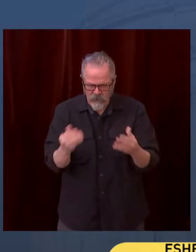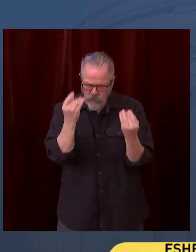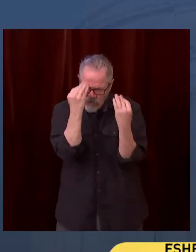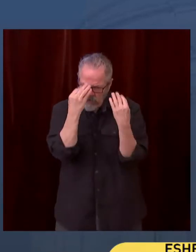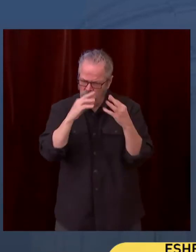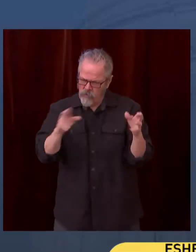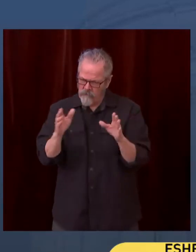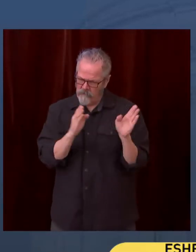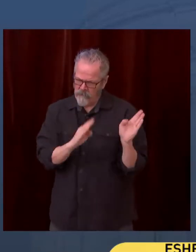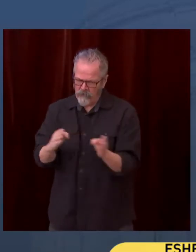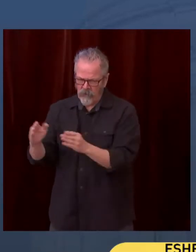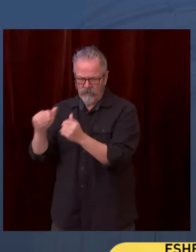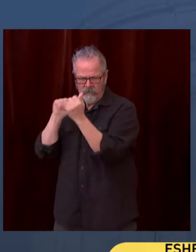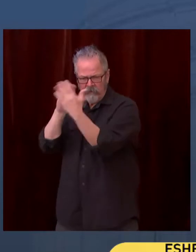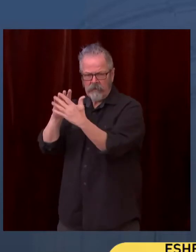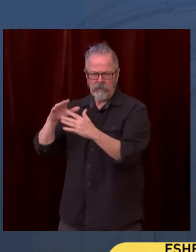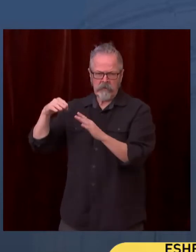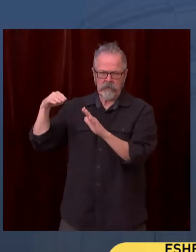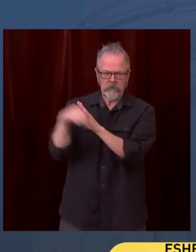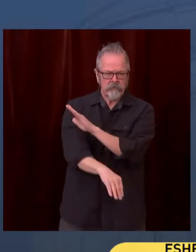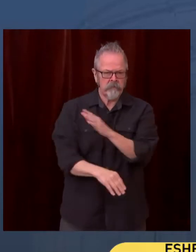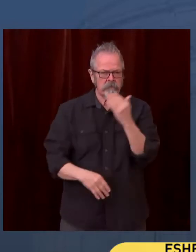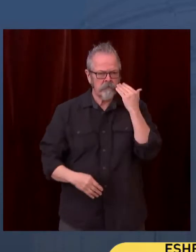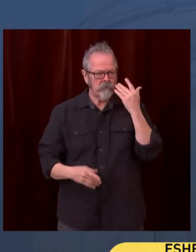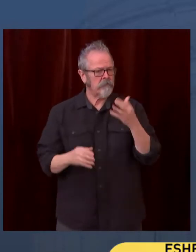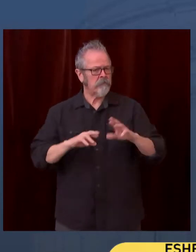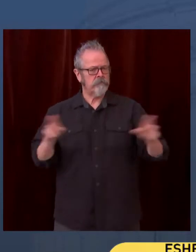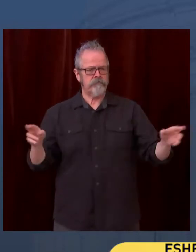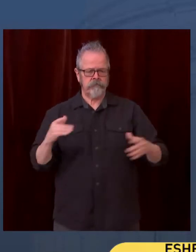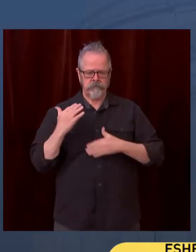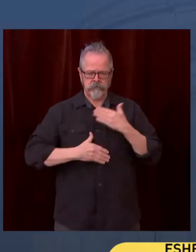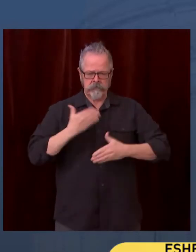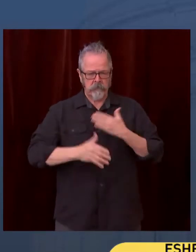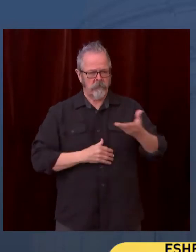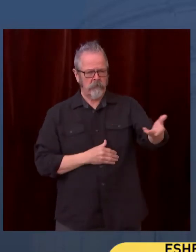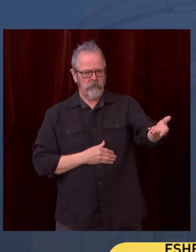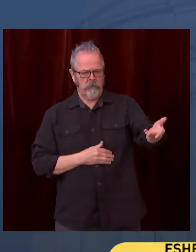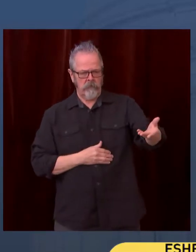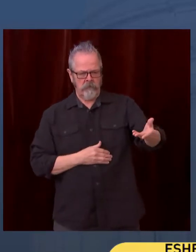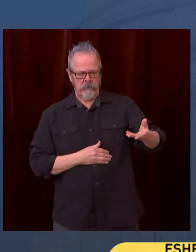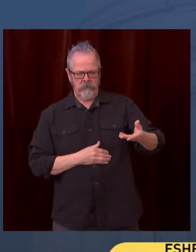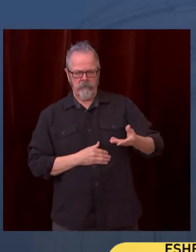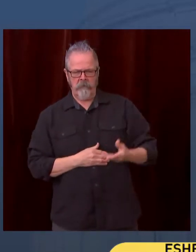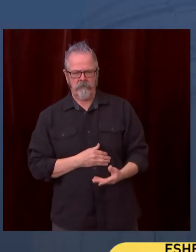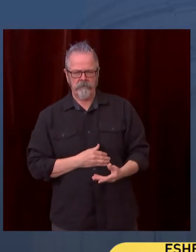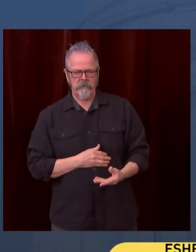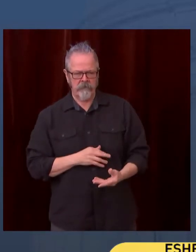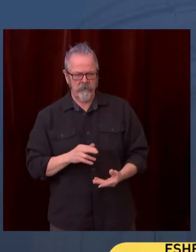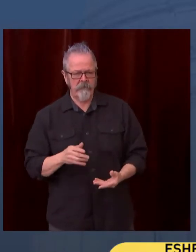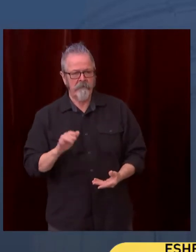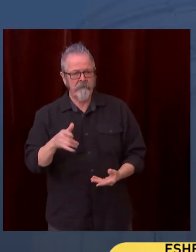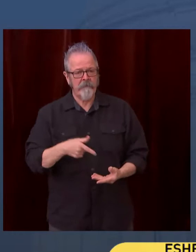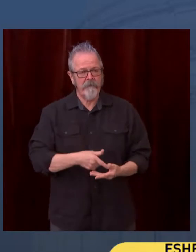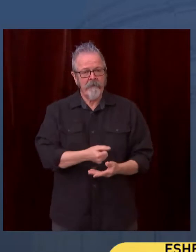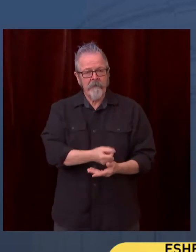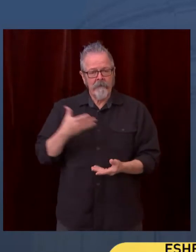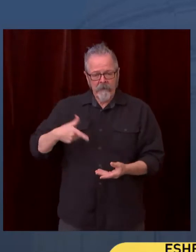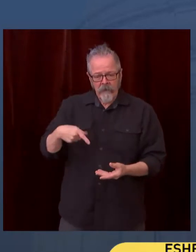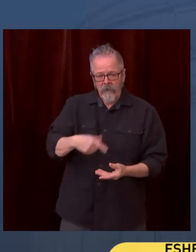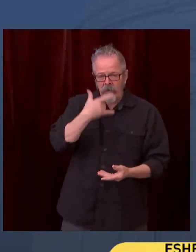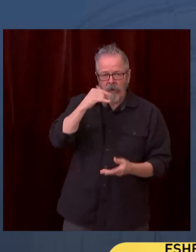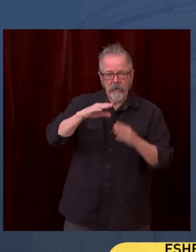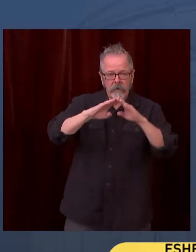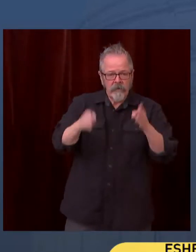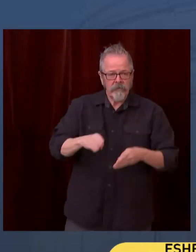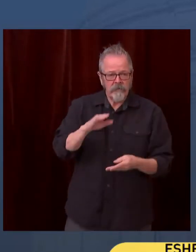it makes in helping Washingtonians across these troubled waters. The bill allocates $714